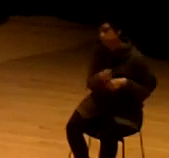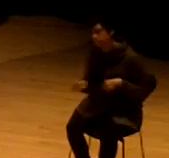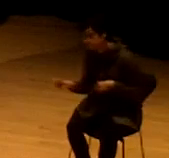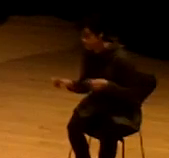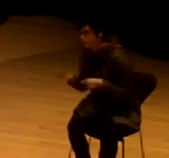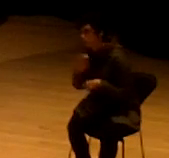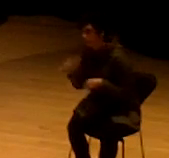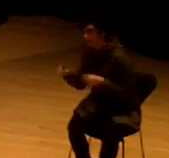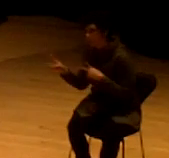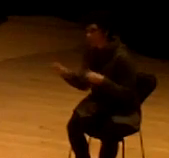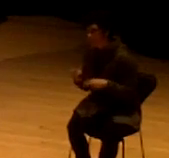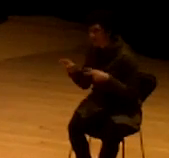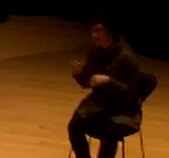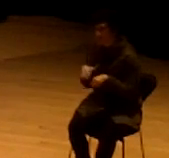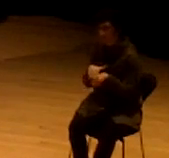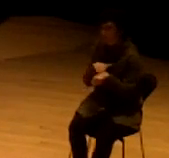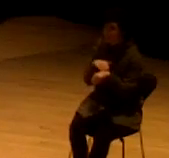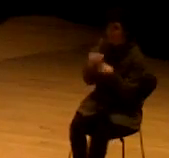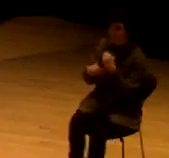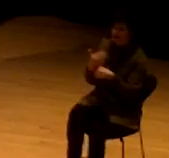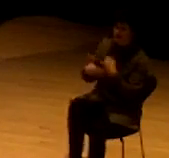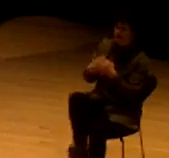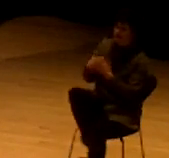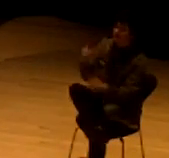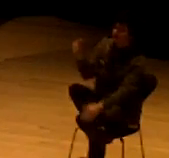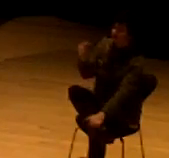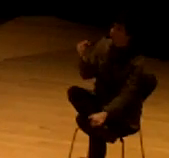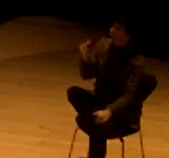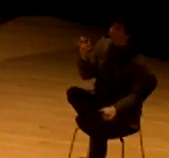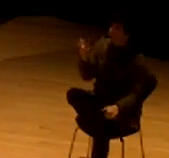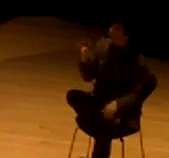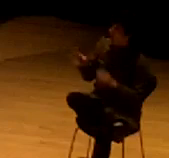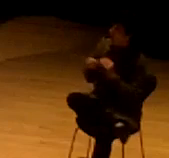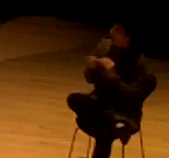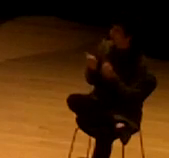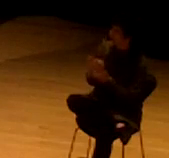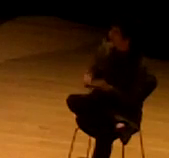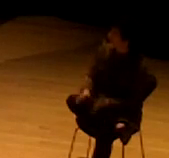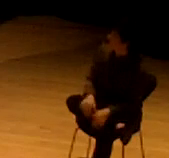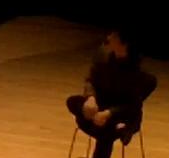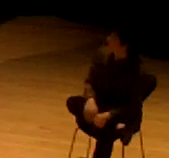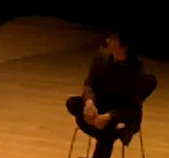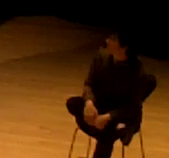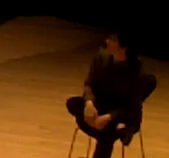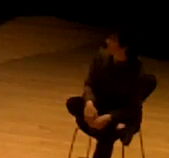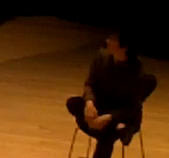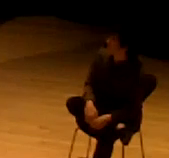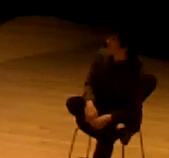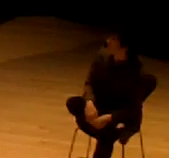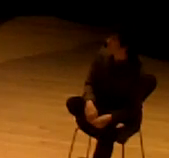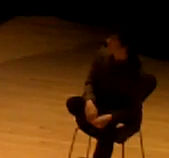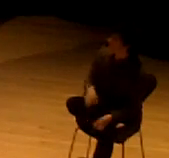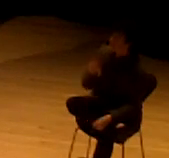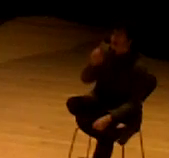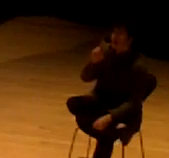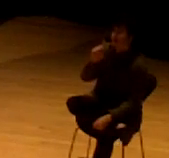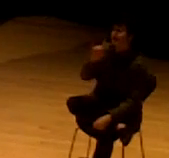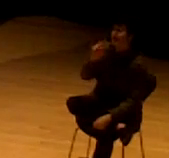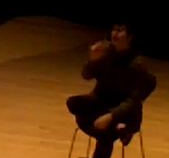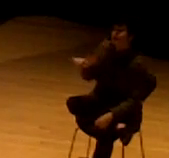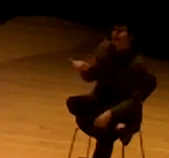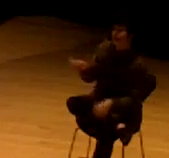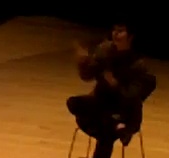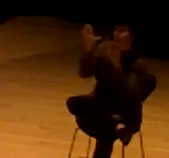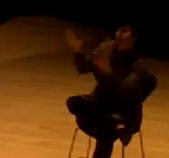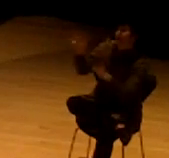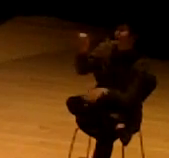Yeah. Did you want to add something, Gregg? Oh, I just think Daisy Wright did an amazing